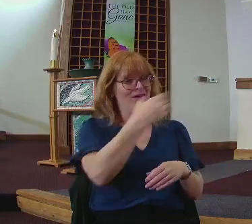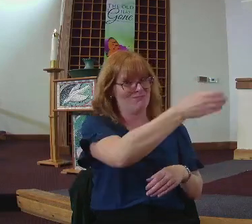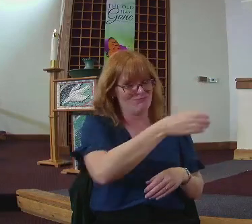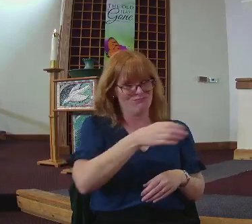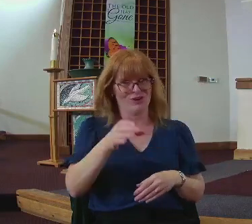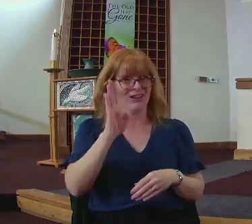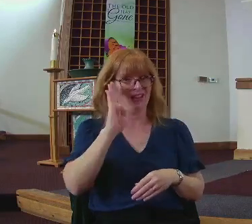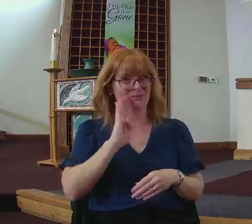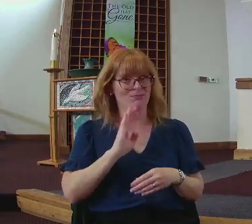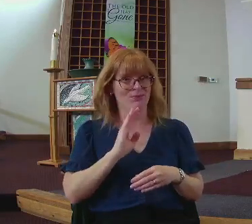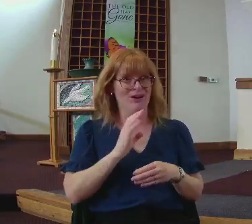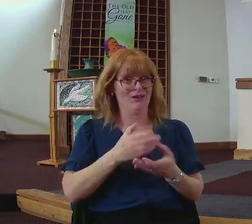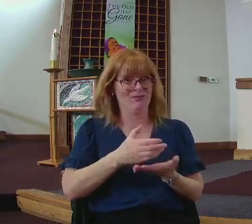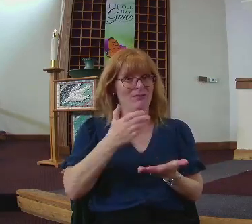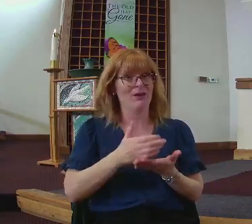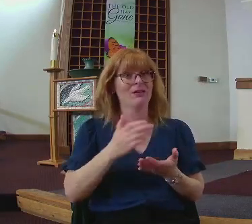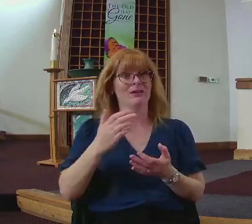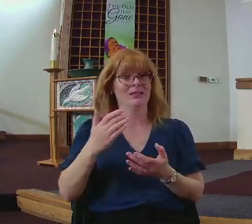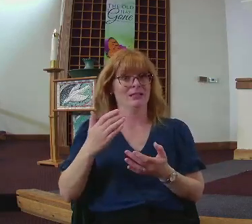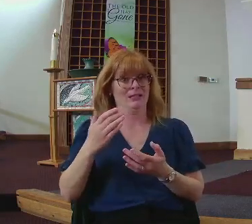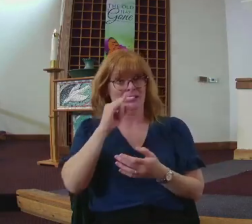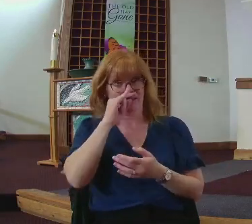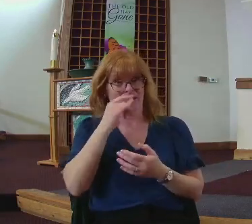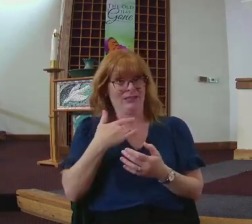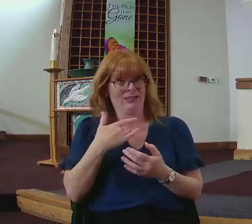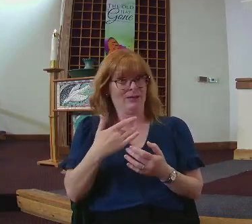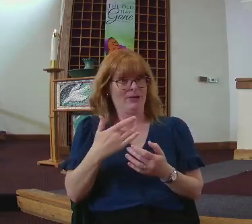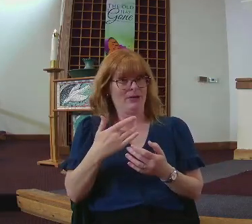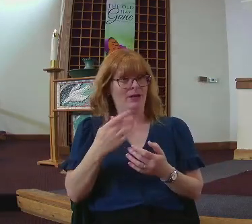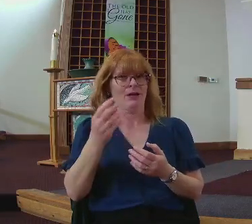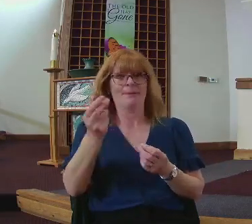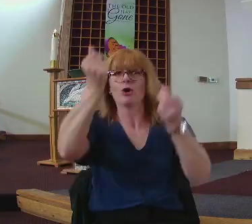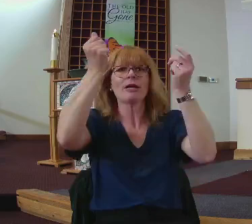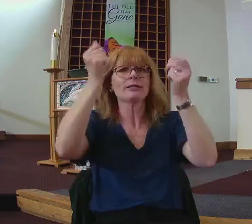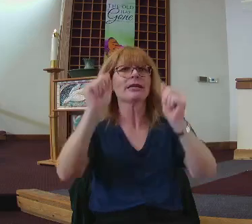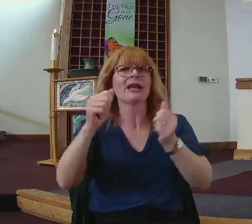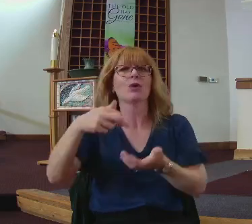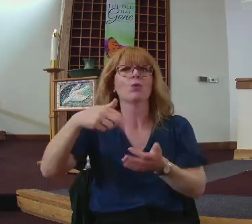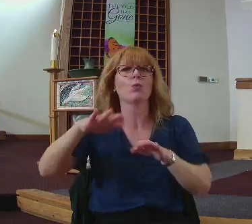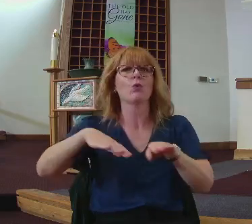Ooh, that sends people running. Miraculously, they can walk.